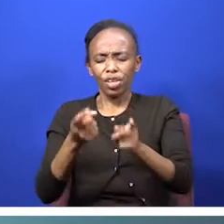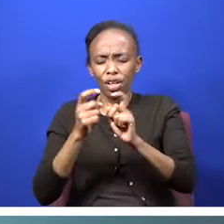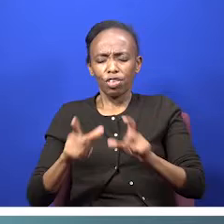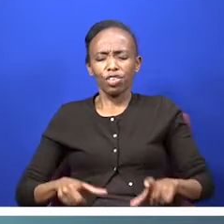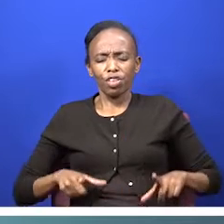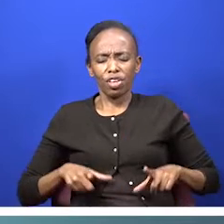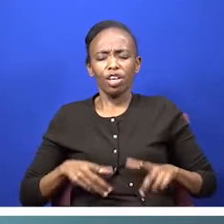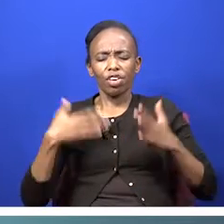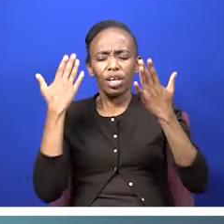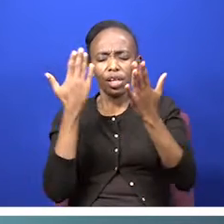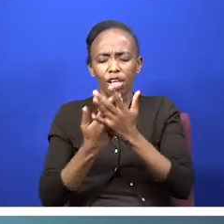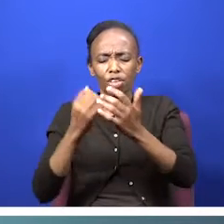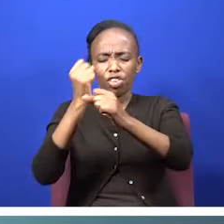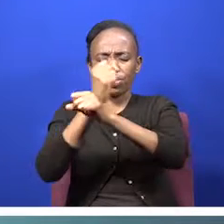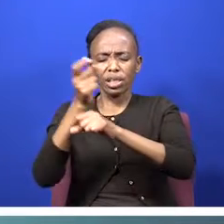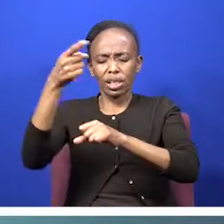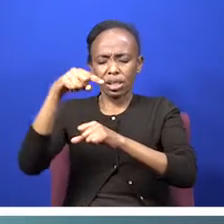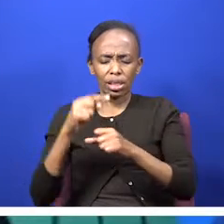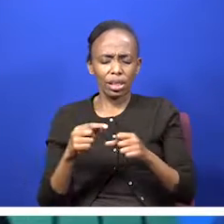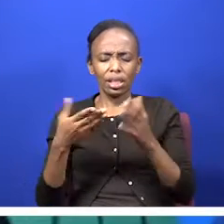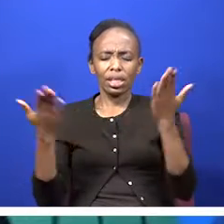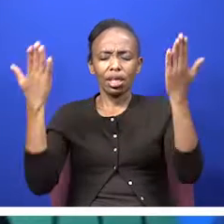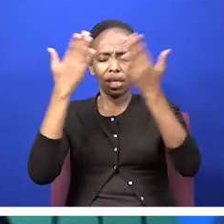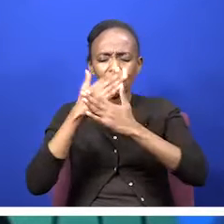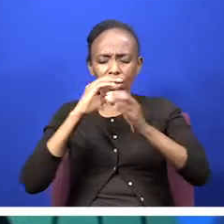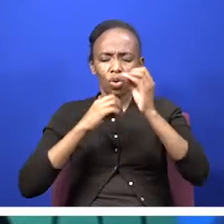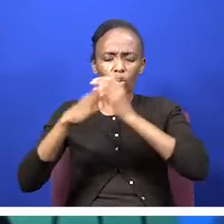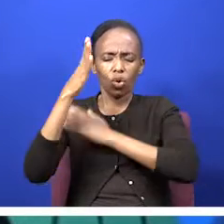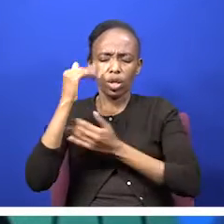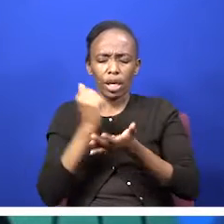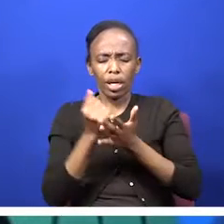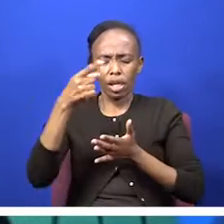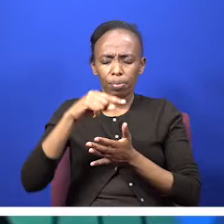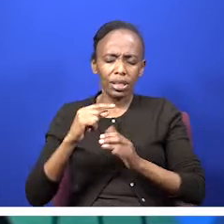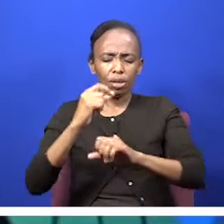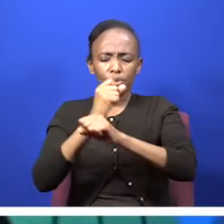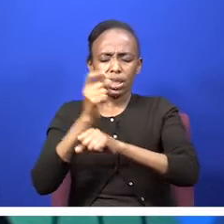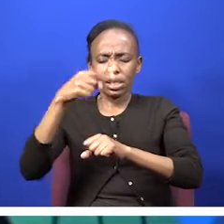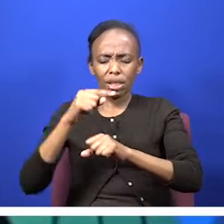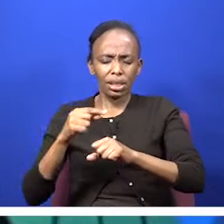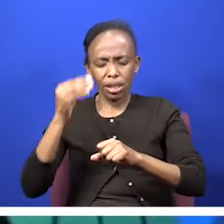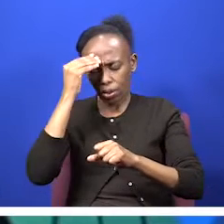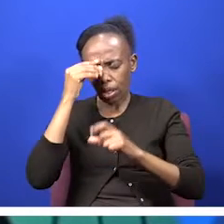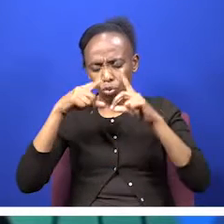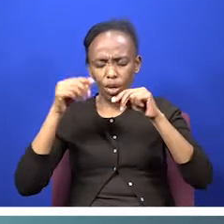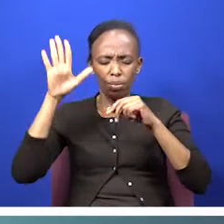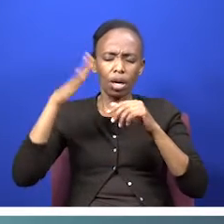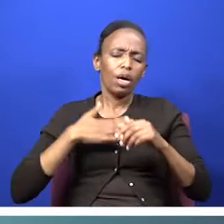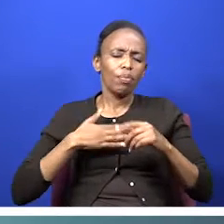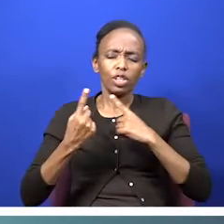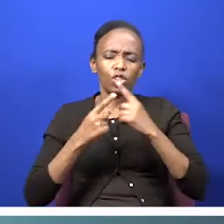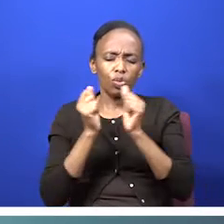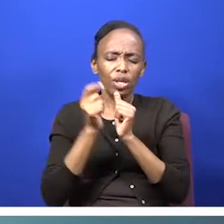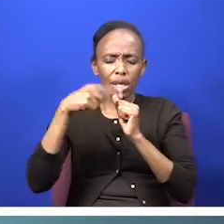the gift of life. Thank you for protecting us during the night. Oh God, help us and protect us as we learn your word.